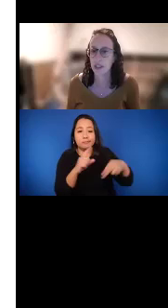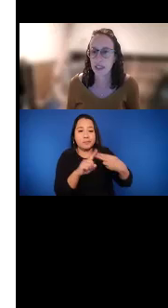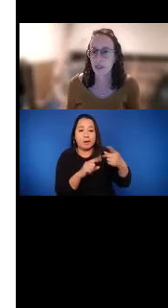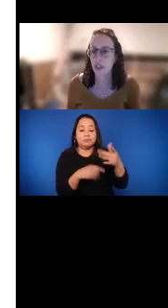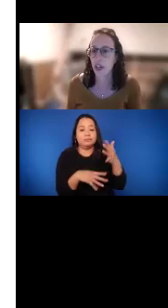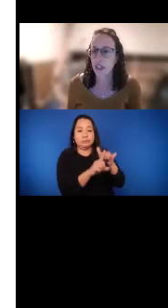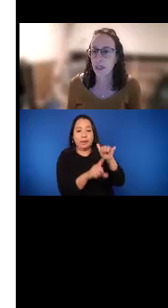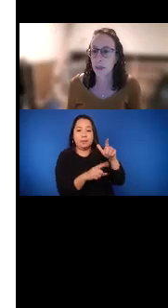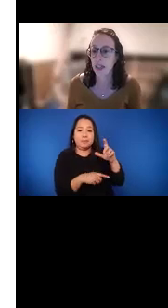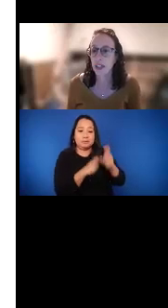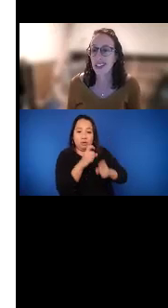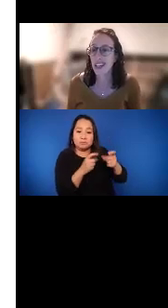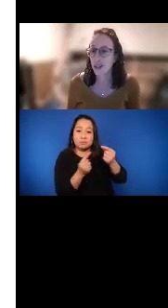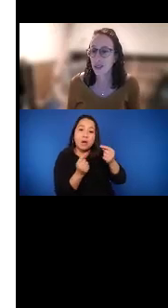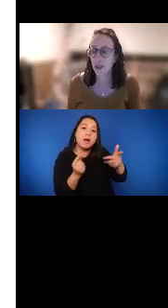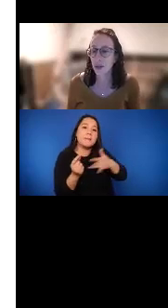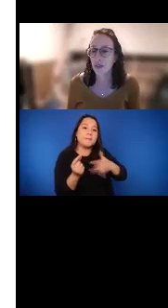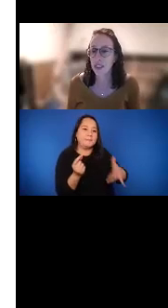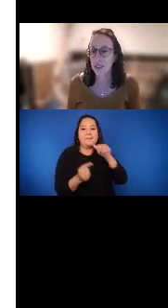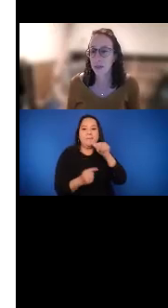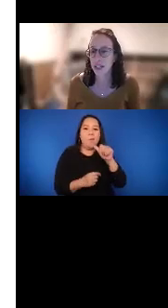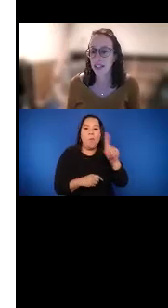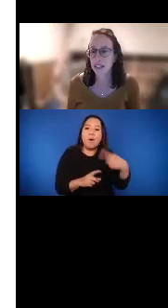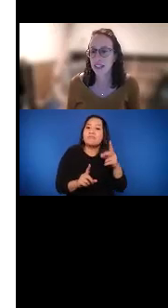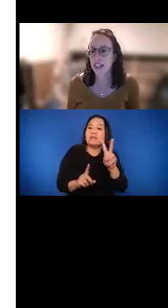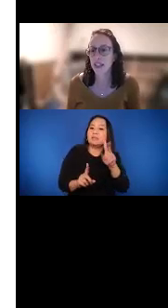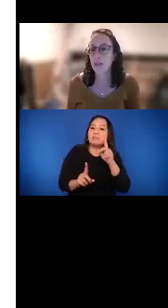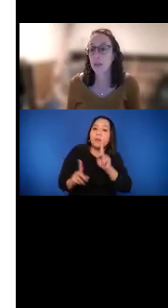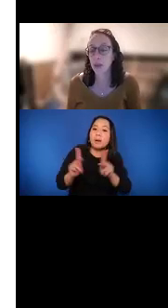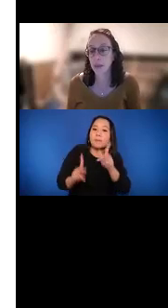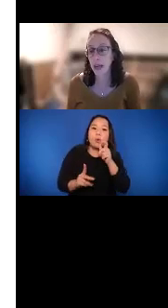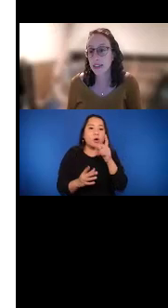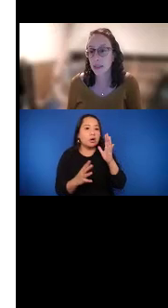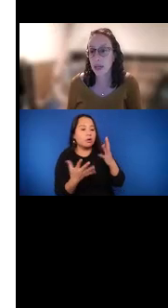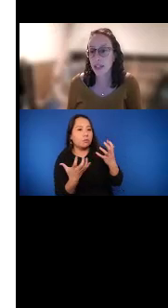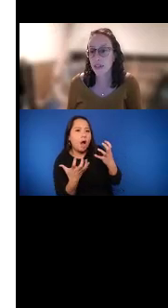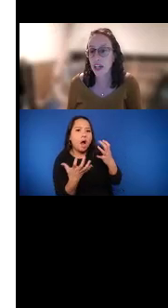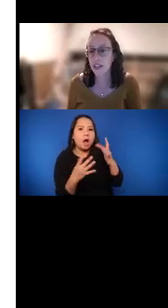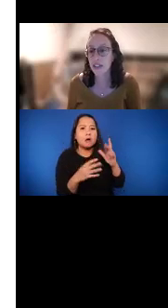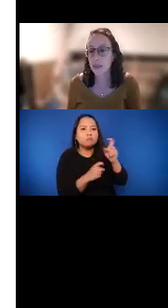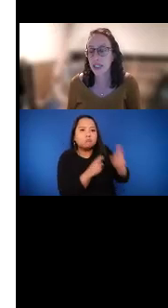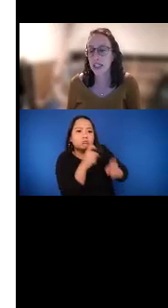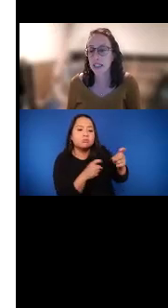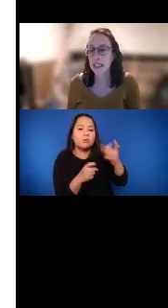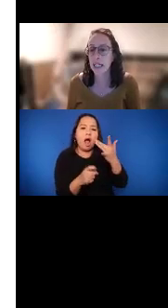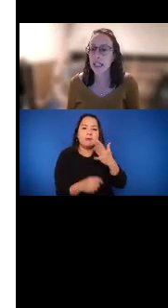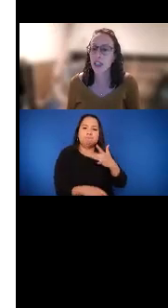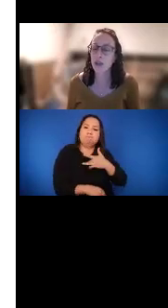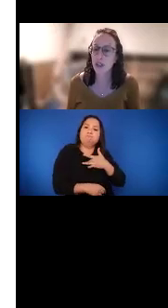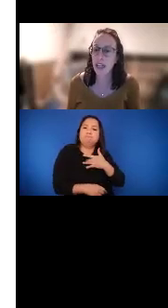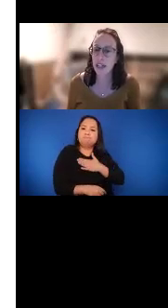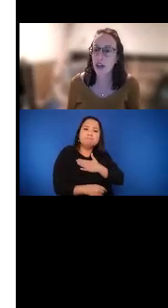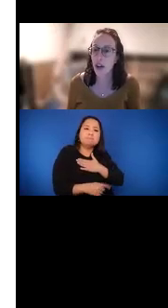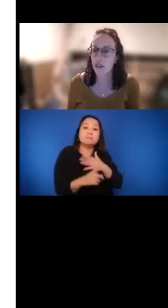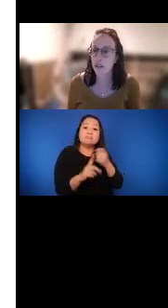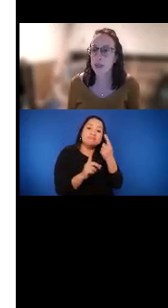of the goodness of their hearts, but they also victimize the people impacted by the fires because you